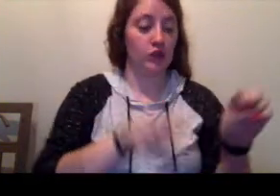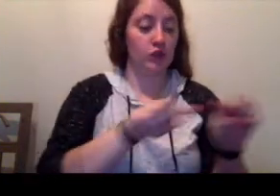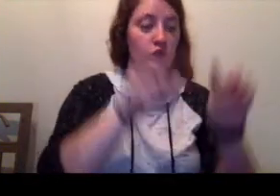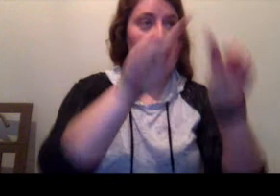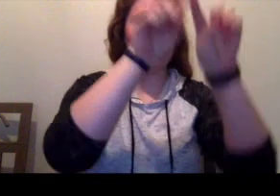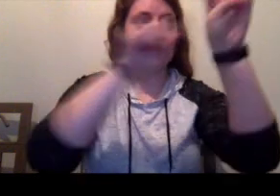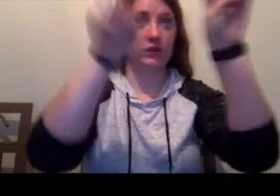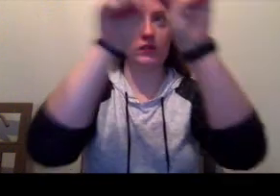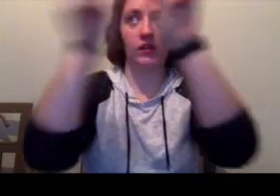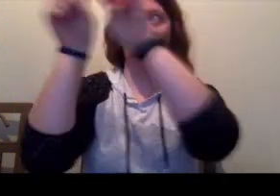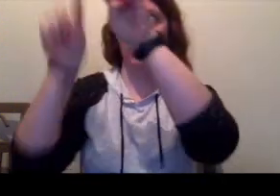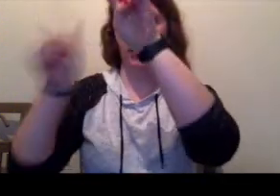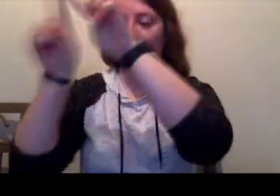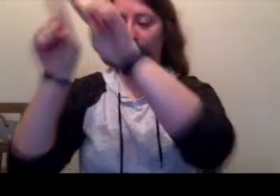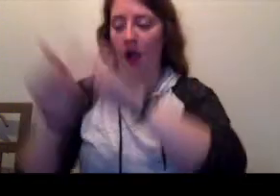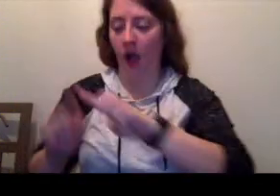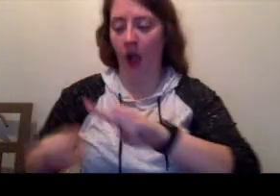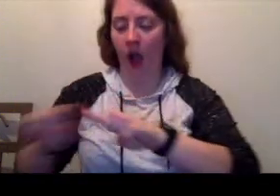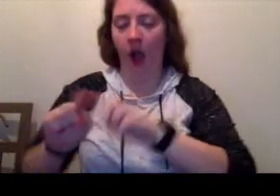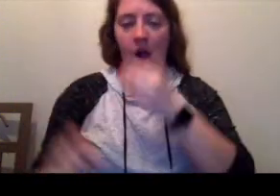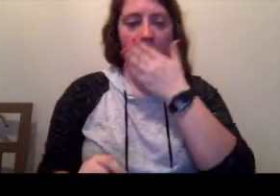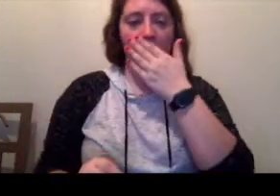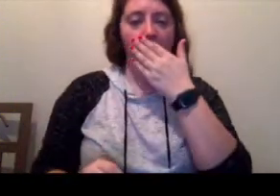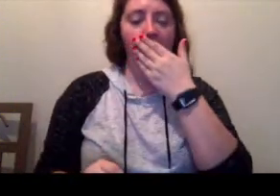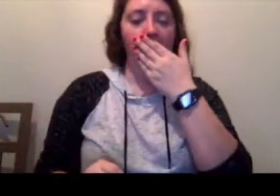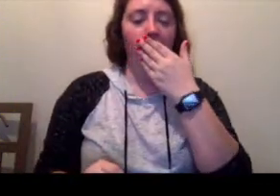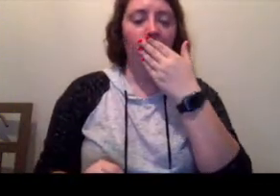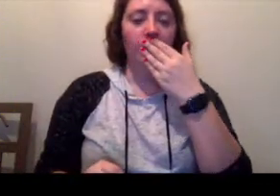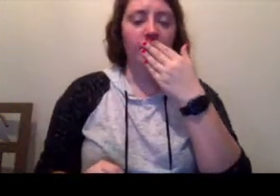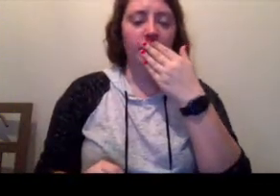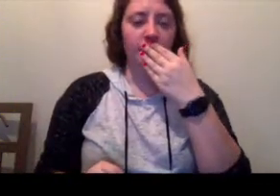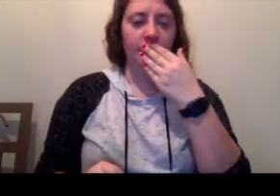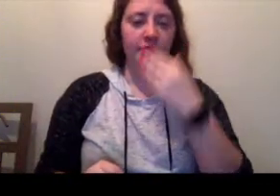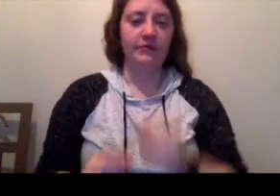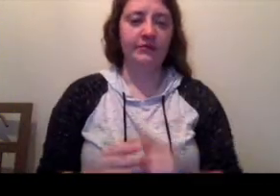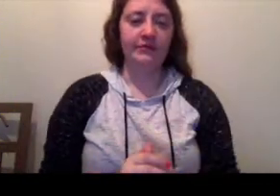middle circle. So maybe I'll say that